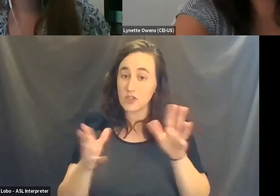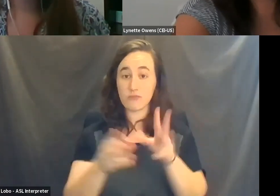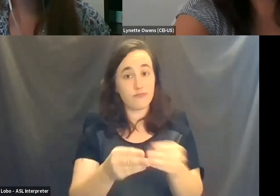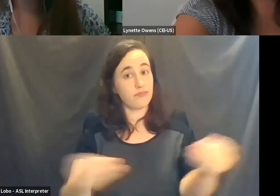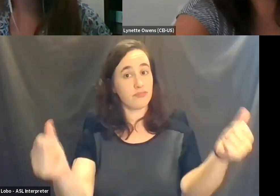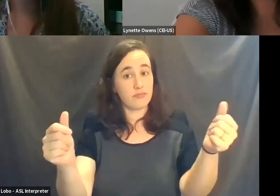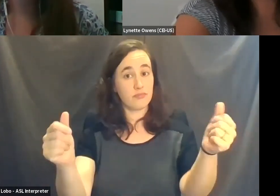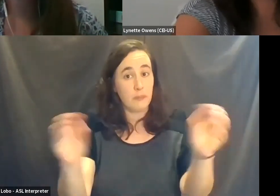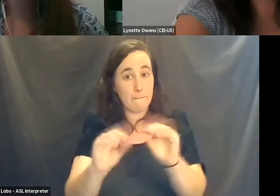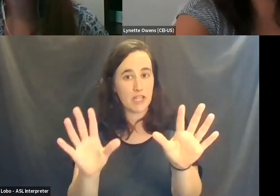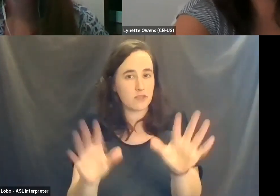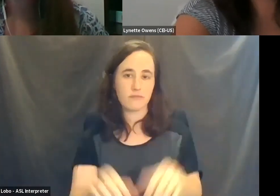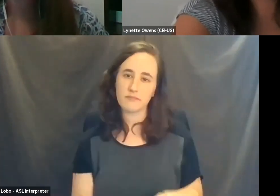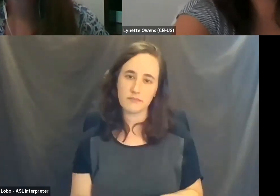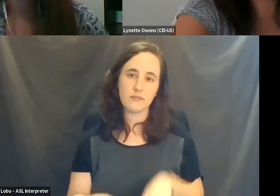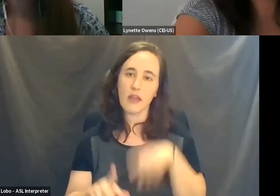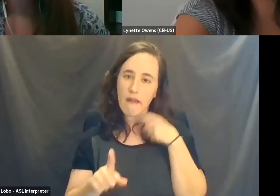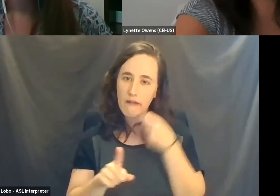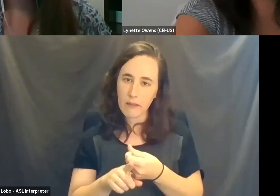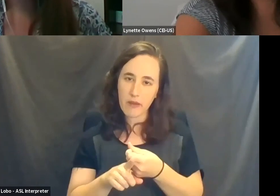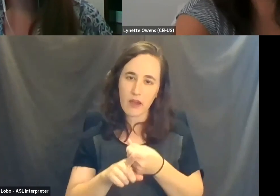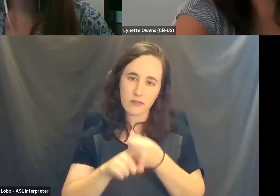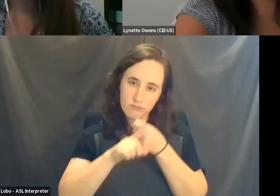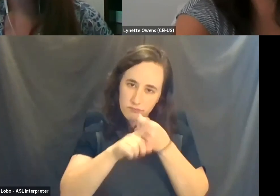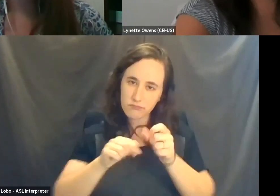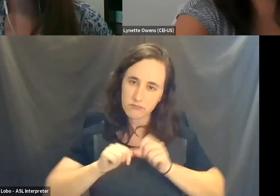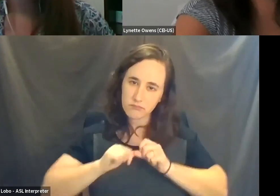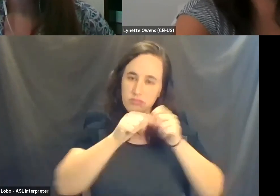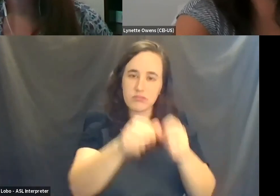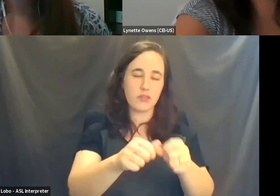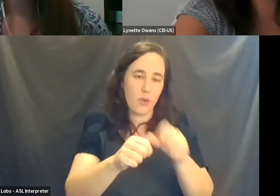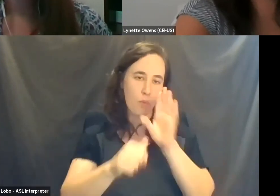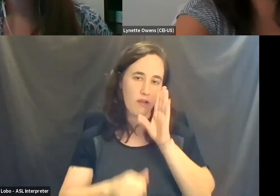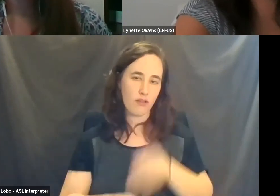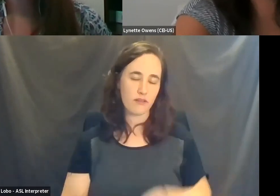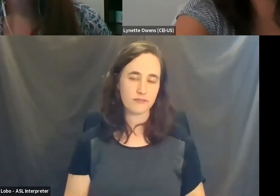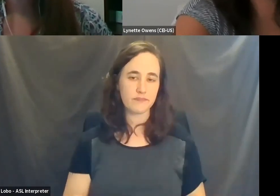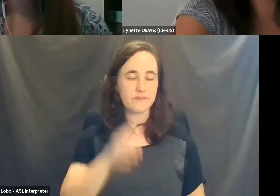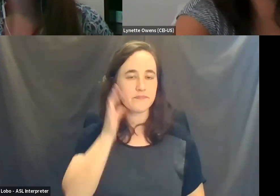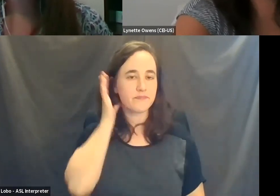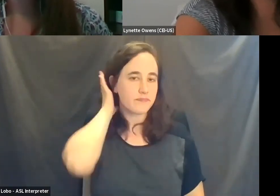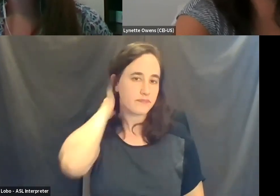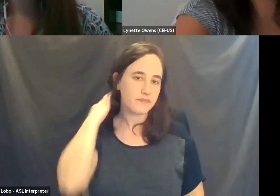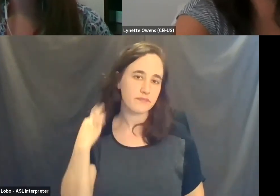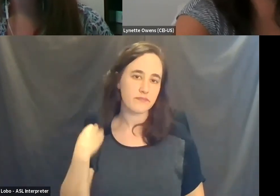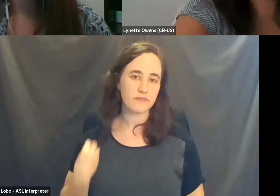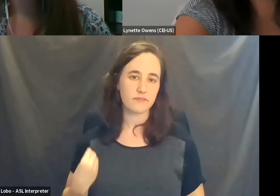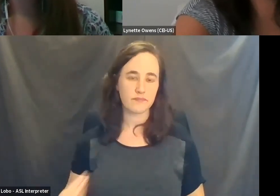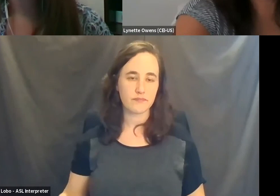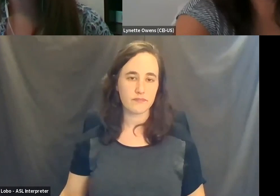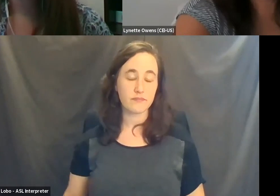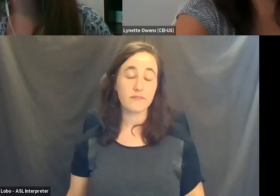We're going to see this impact for many years to come. But I will say that for those